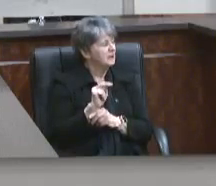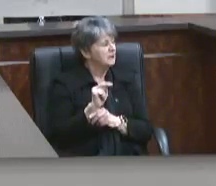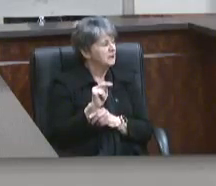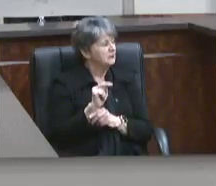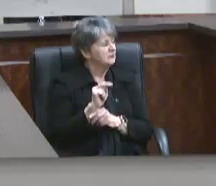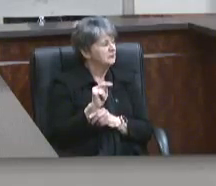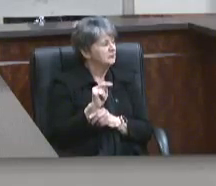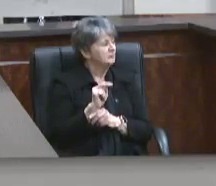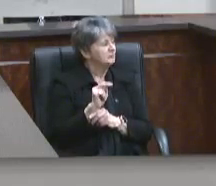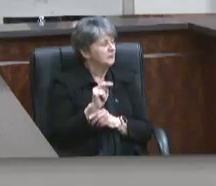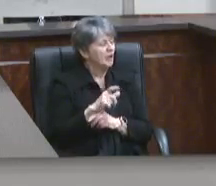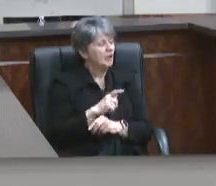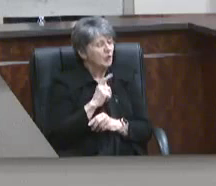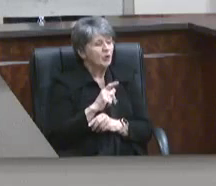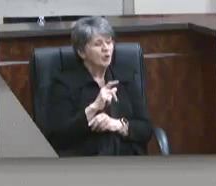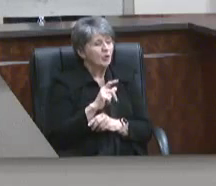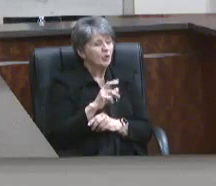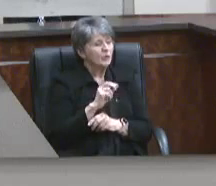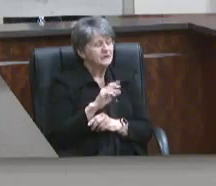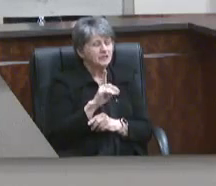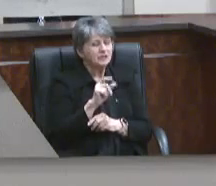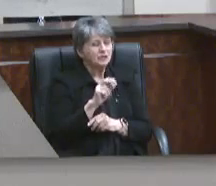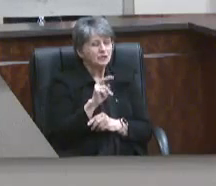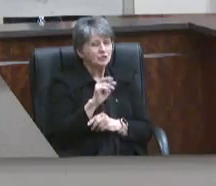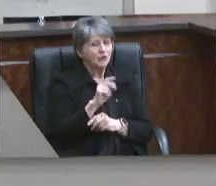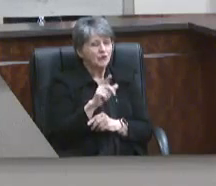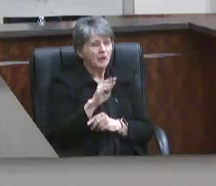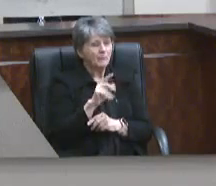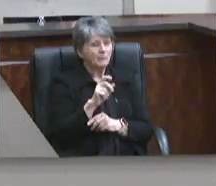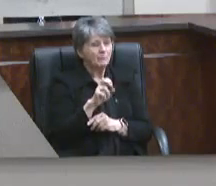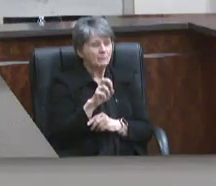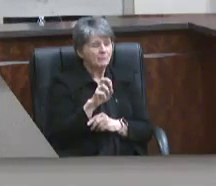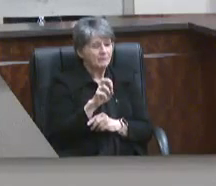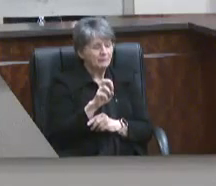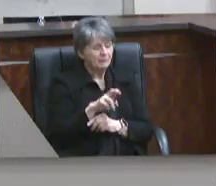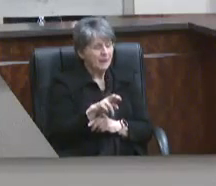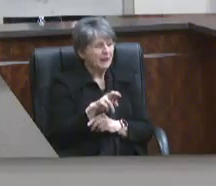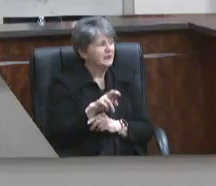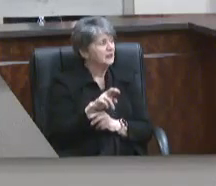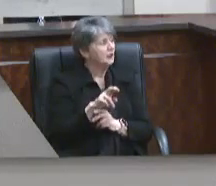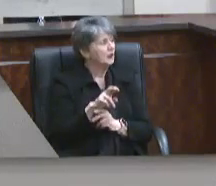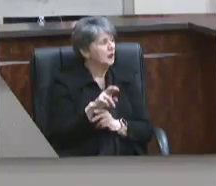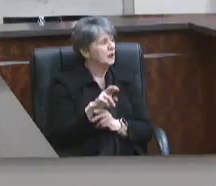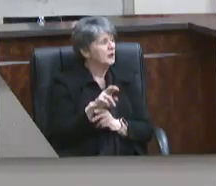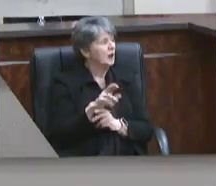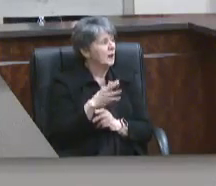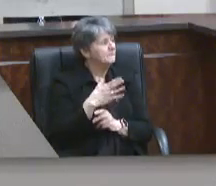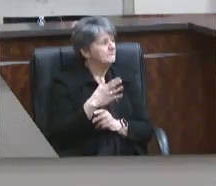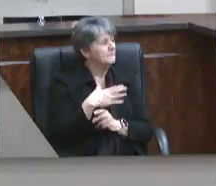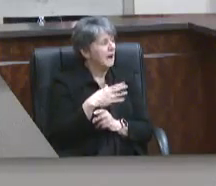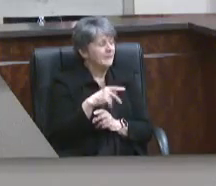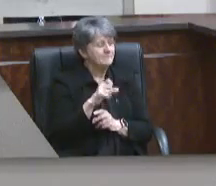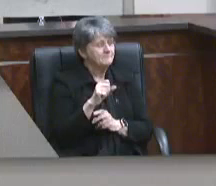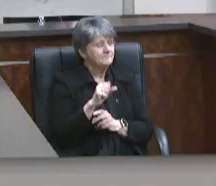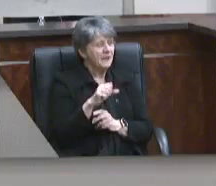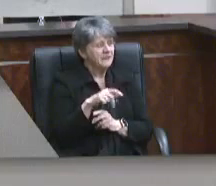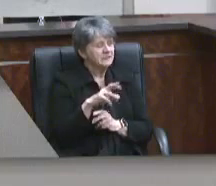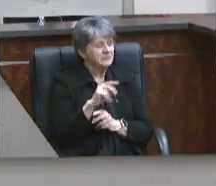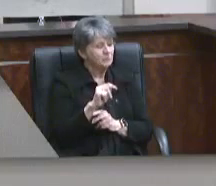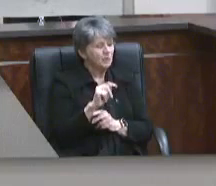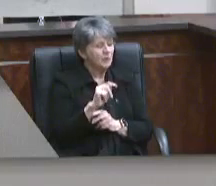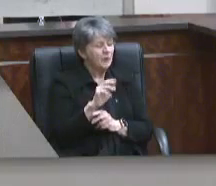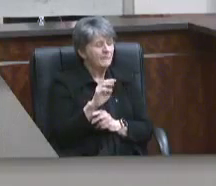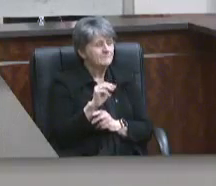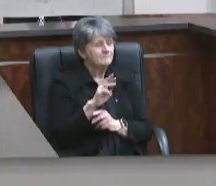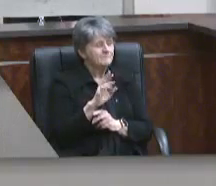Laurel resident. Darnell Butler is one of my auxiliaries. Jan Moss is on audio. My passport agents, Mary